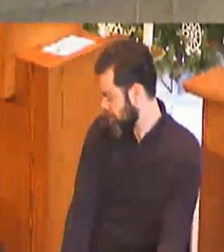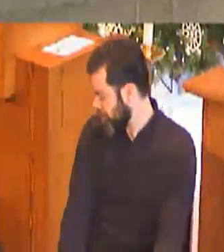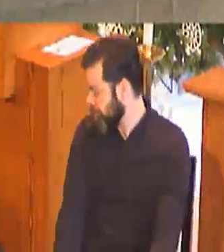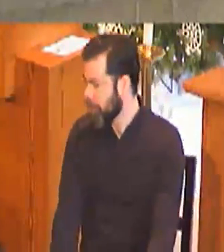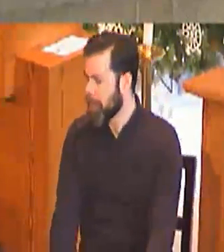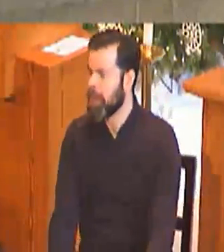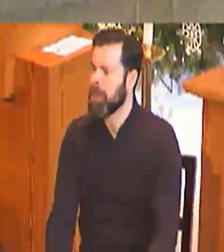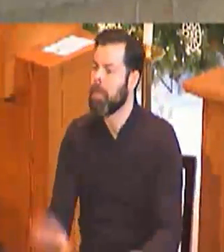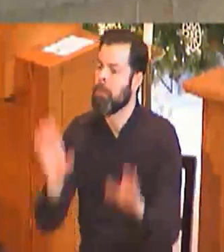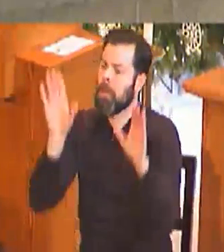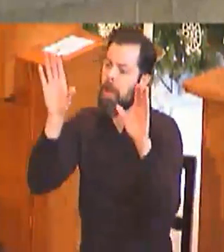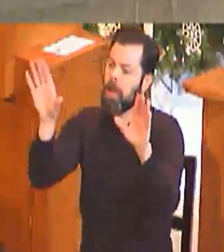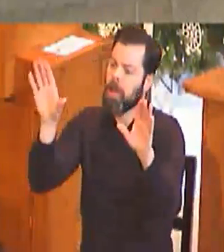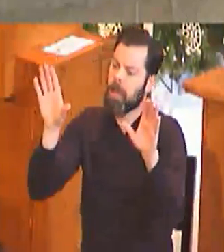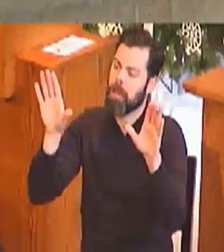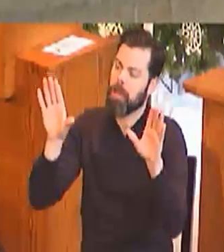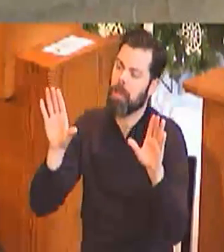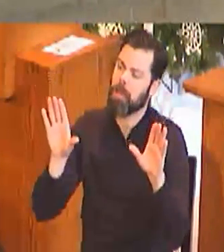things.